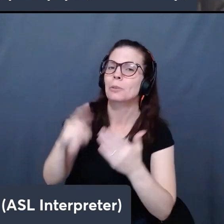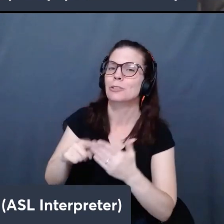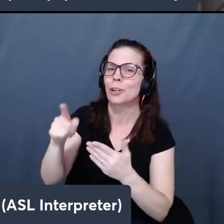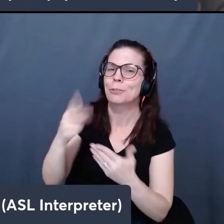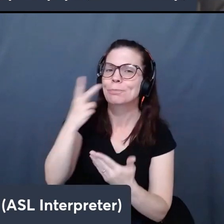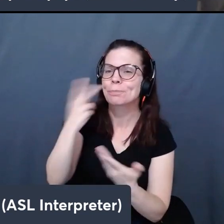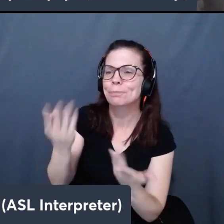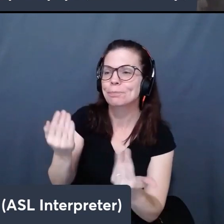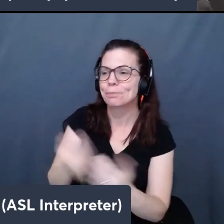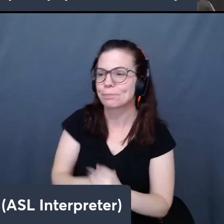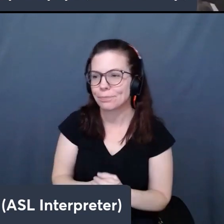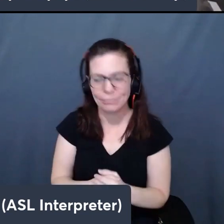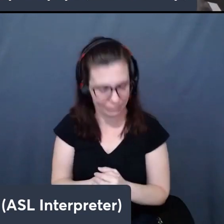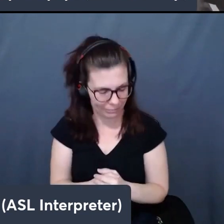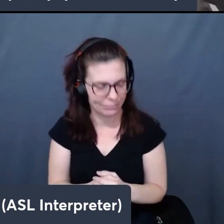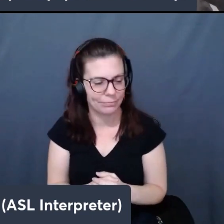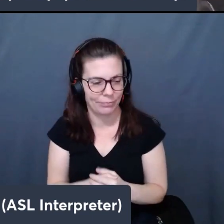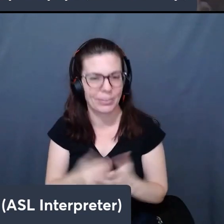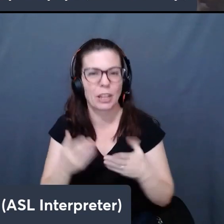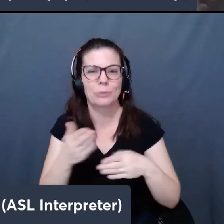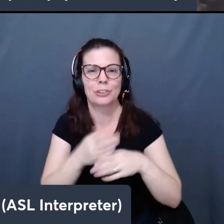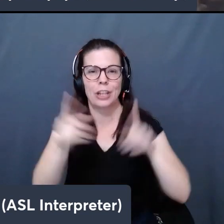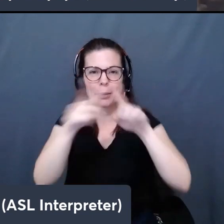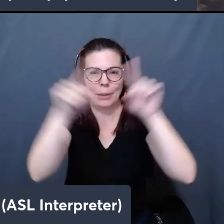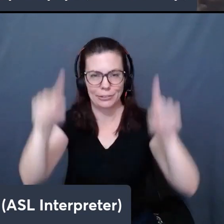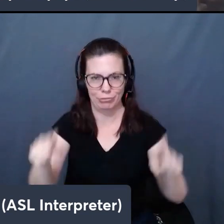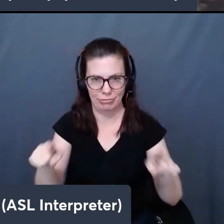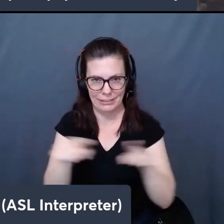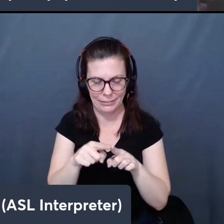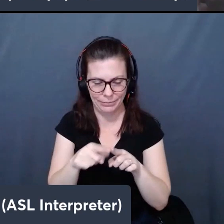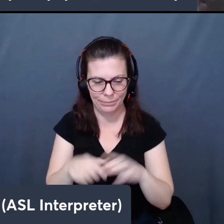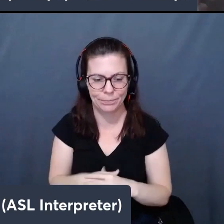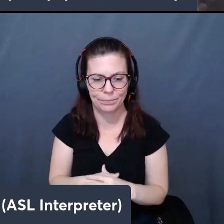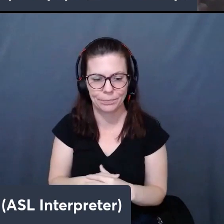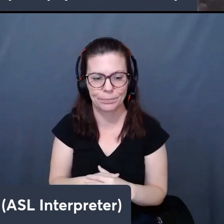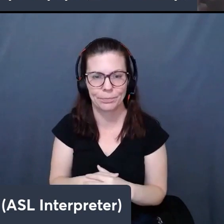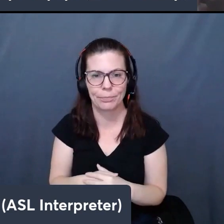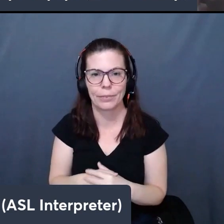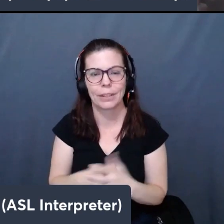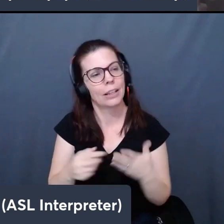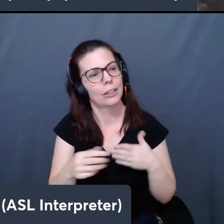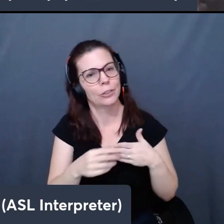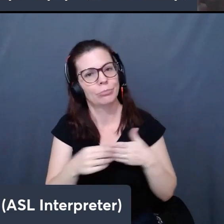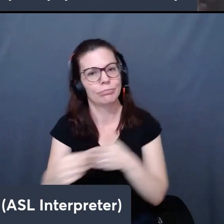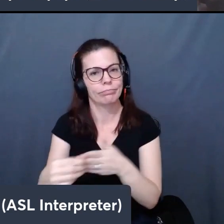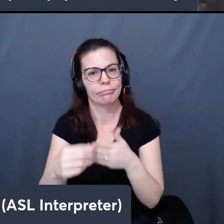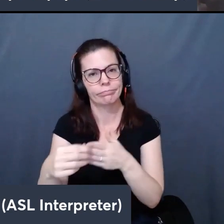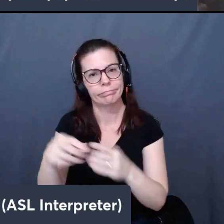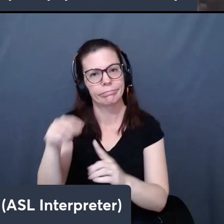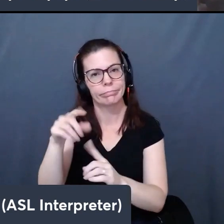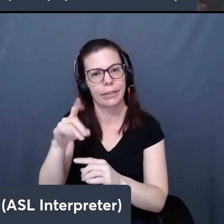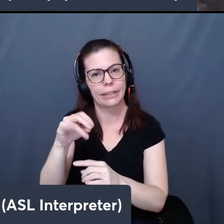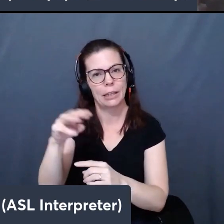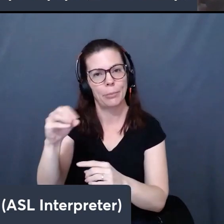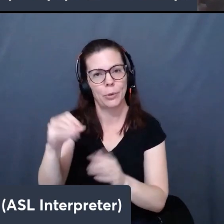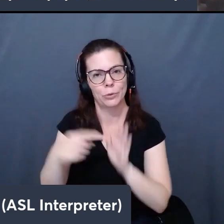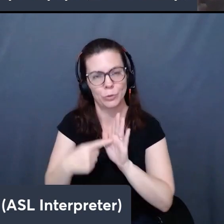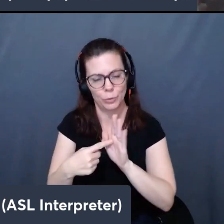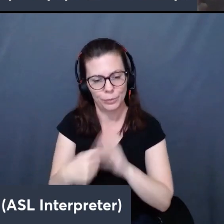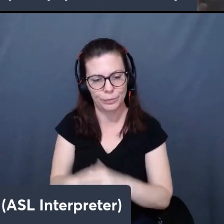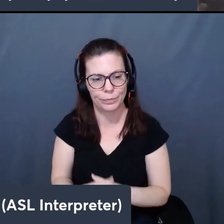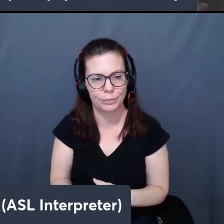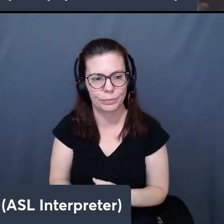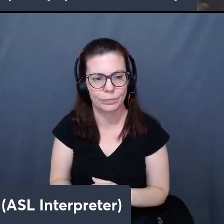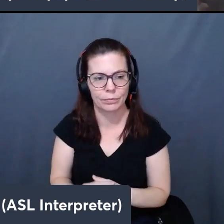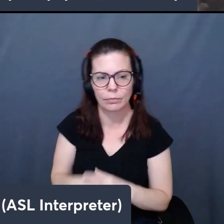out. Okay, let me share my screen and take you to the demo environment. And